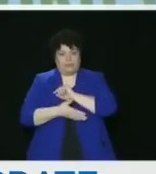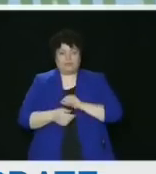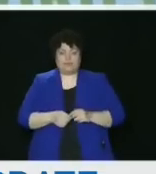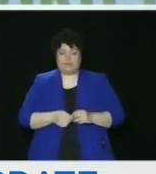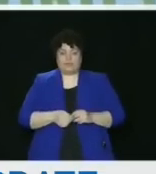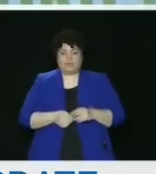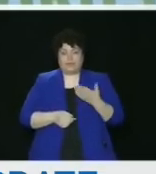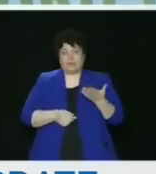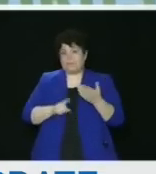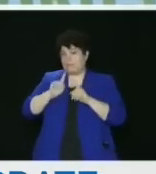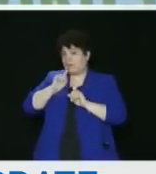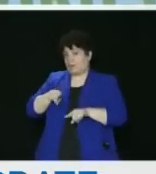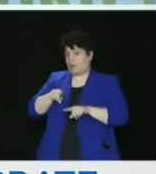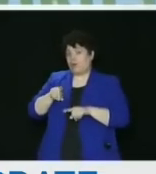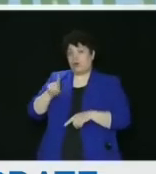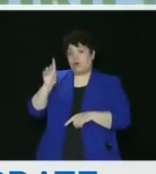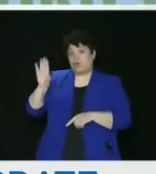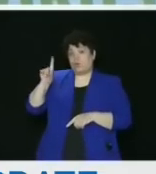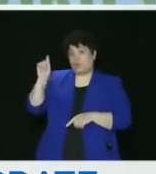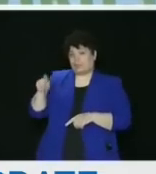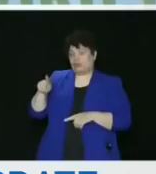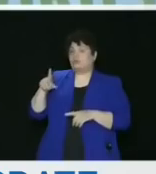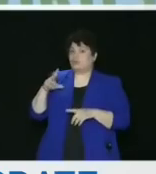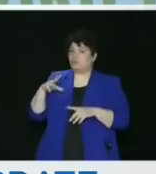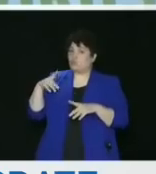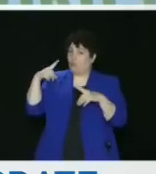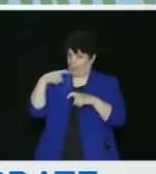It's a rather complex question